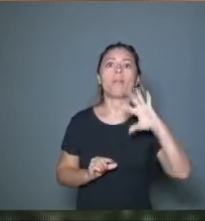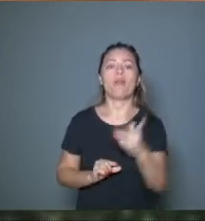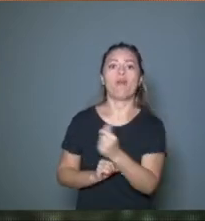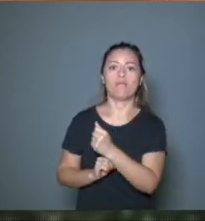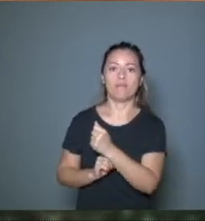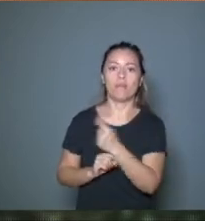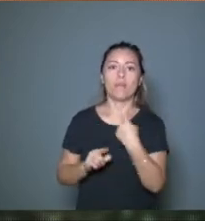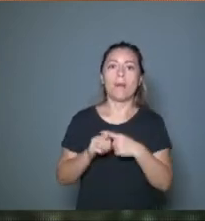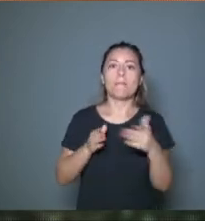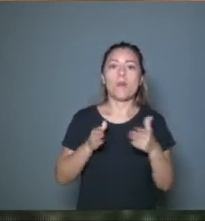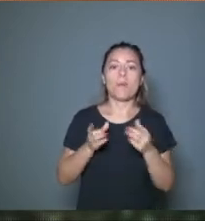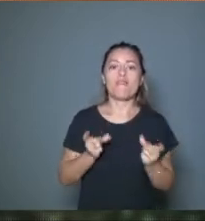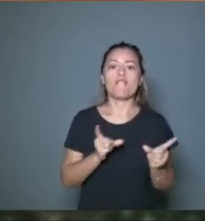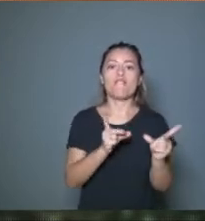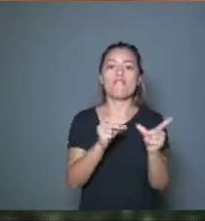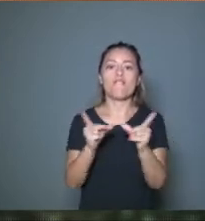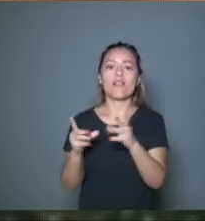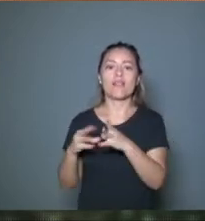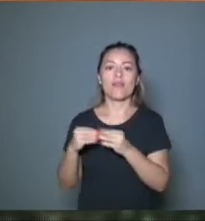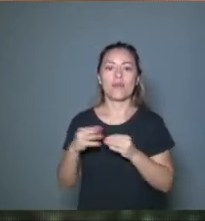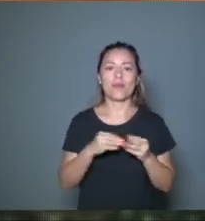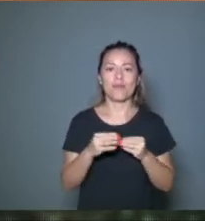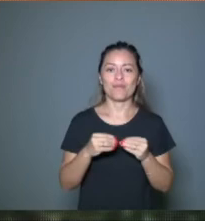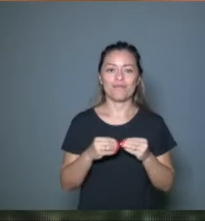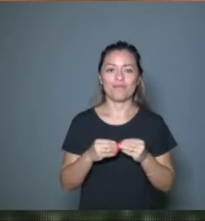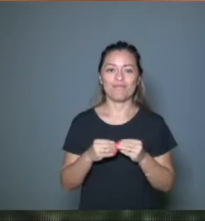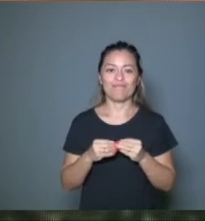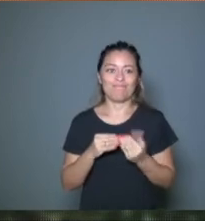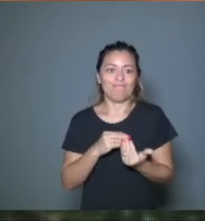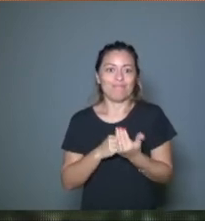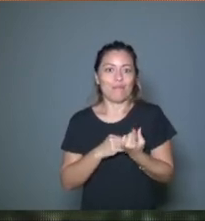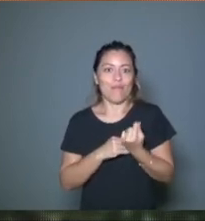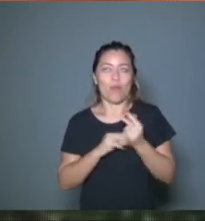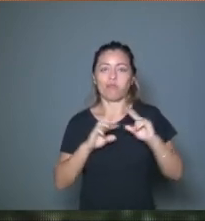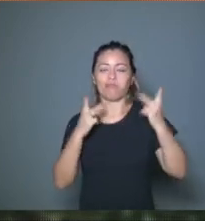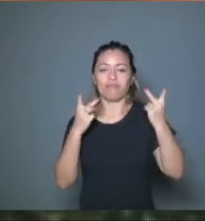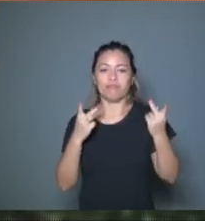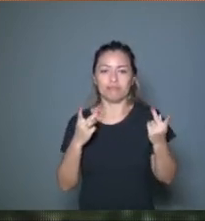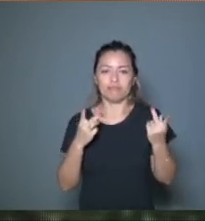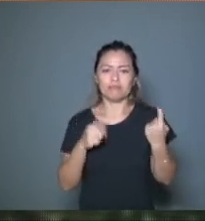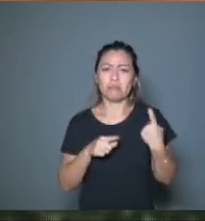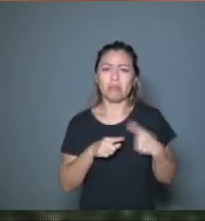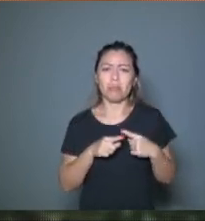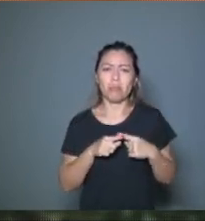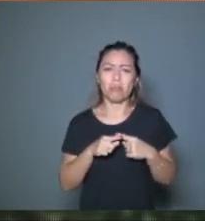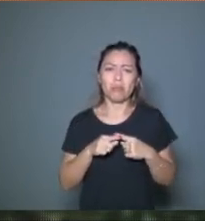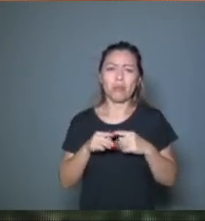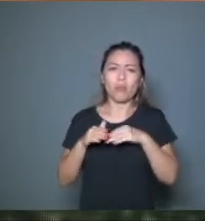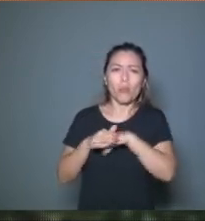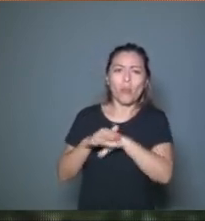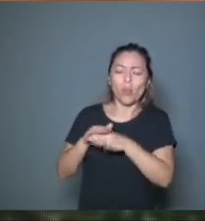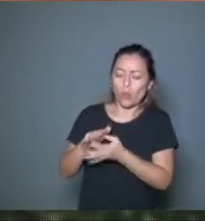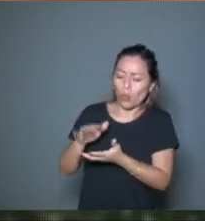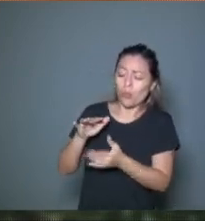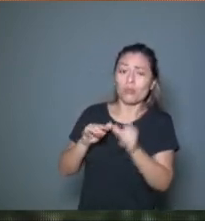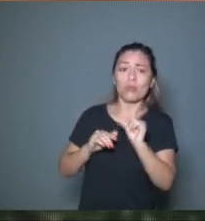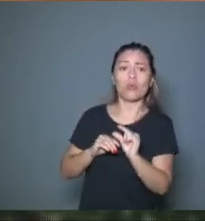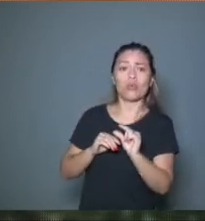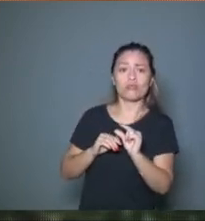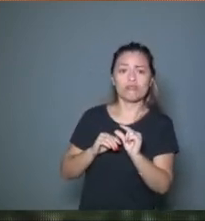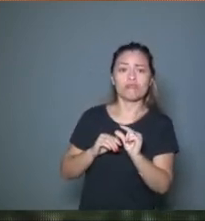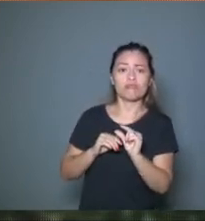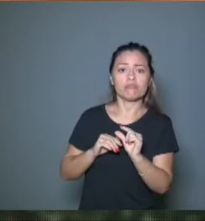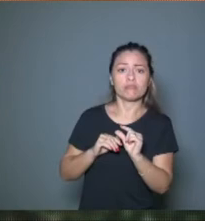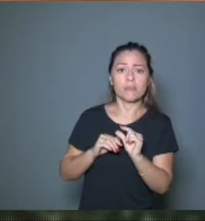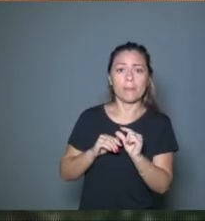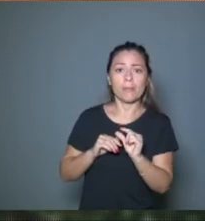million, 1 billion, because that's when we're selling our cotton harvest, which is the